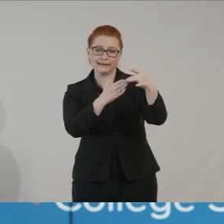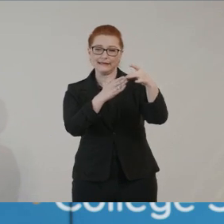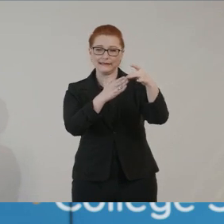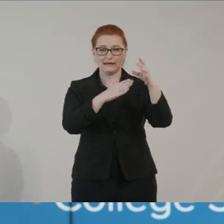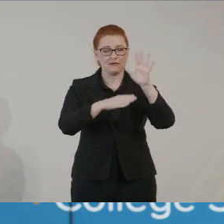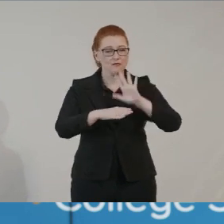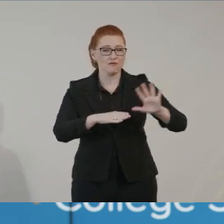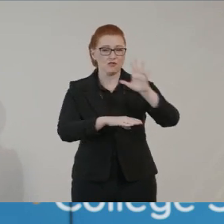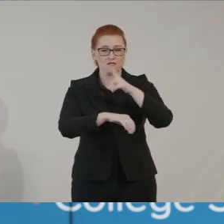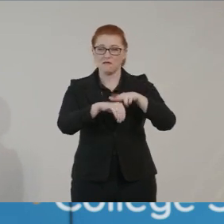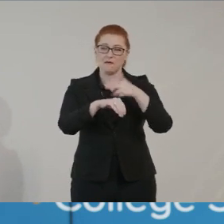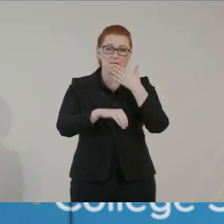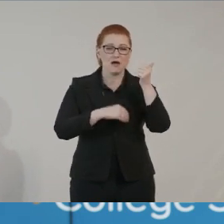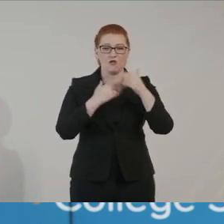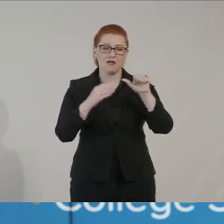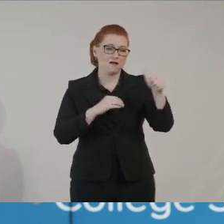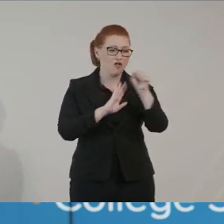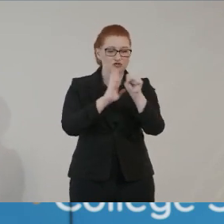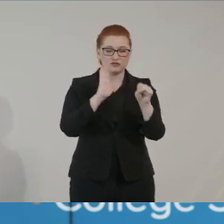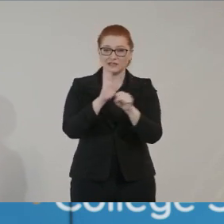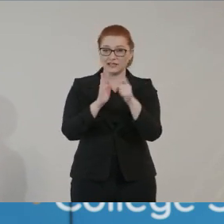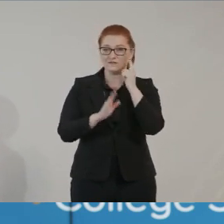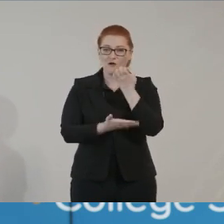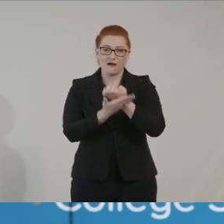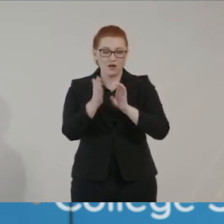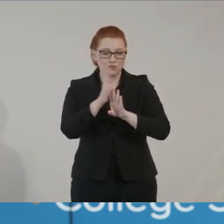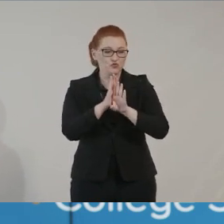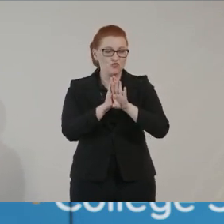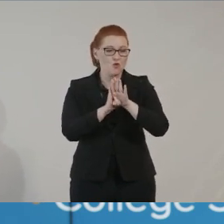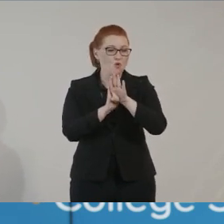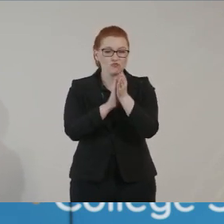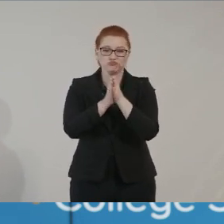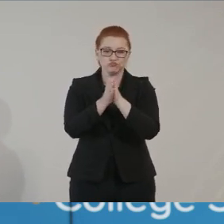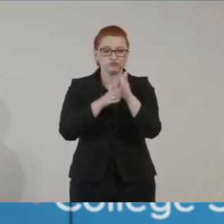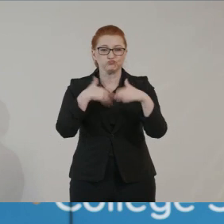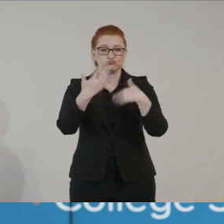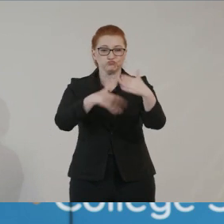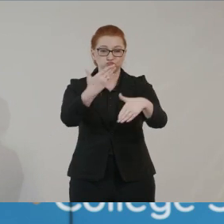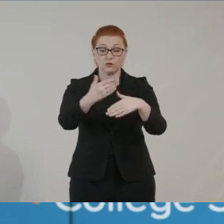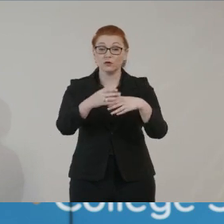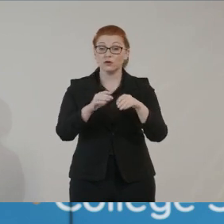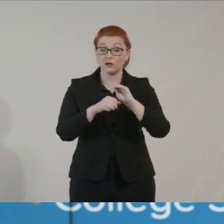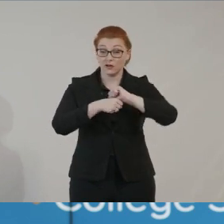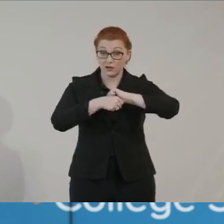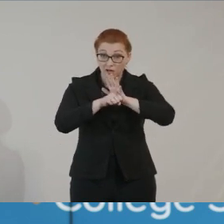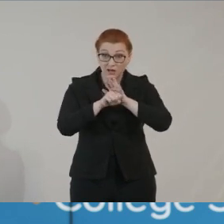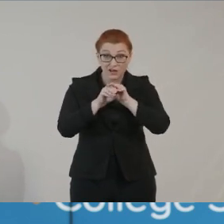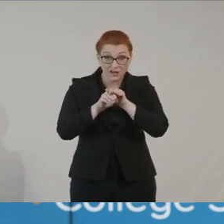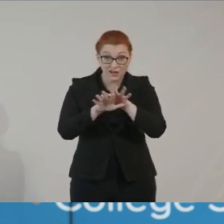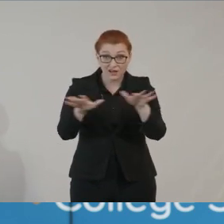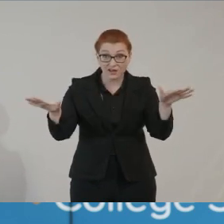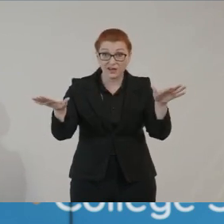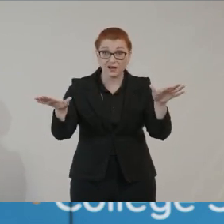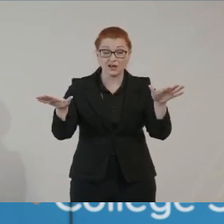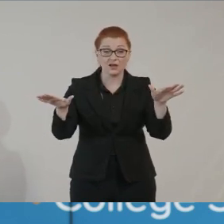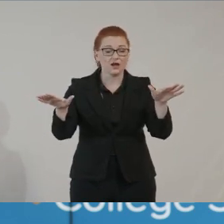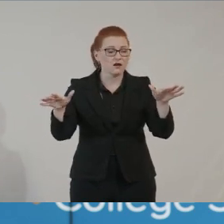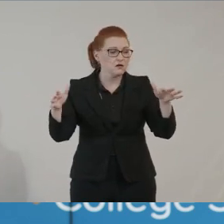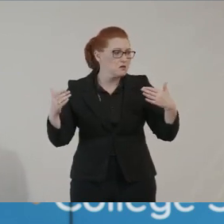development, and momentum. This pandemic, COVID-19, has done so